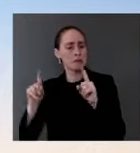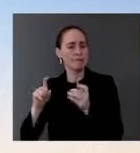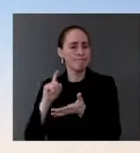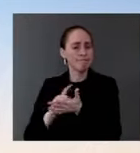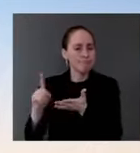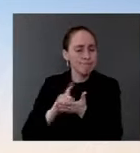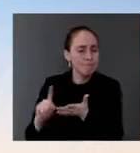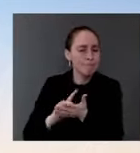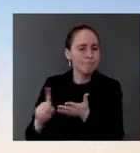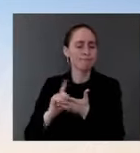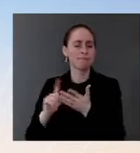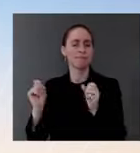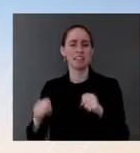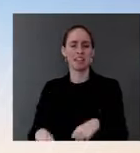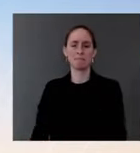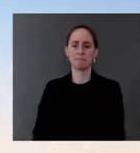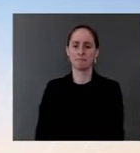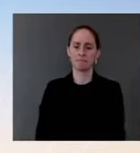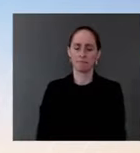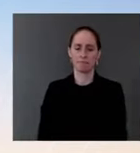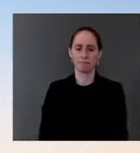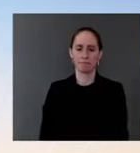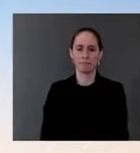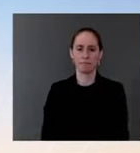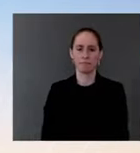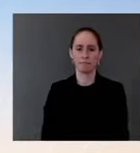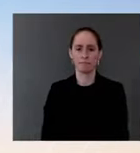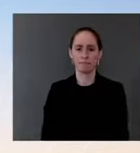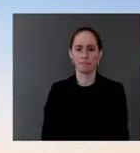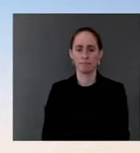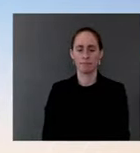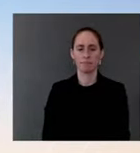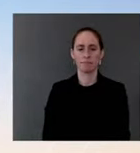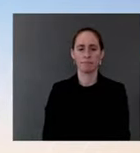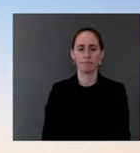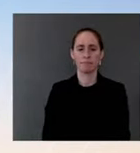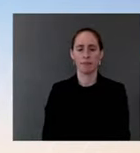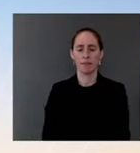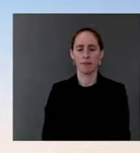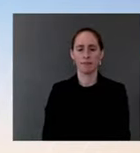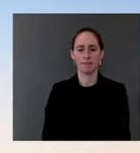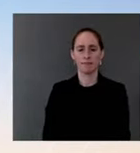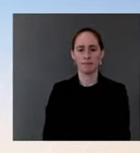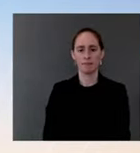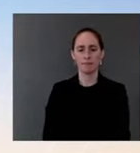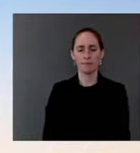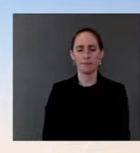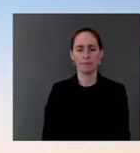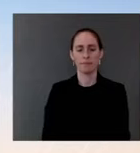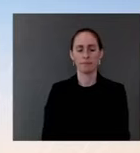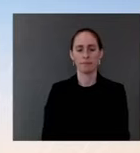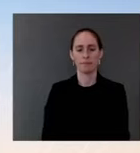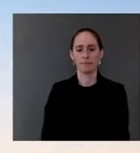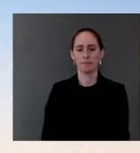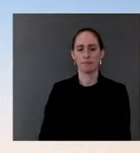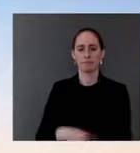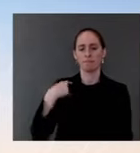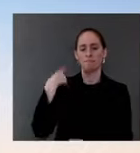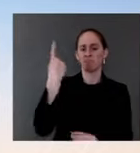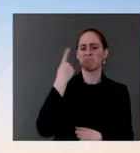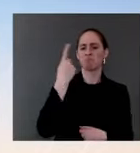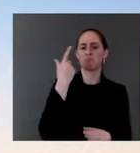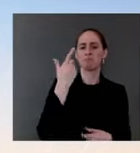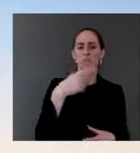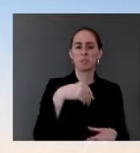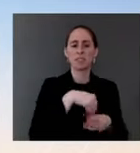been encouraging schools to open. Yeah. Many schools are fully open. But inside schools, there are often very strict rules. For example, sometimes students are required